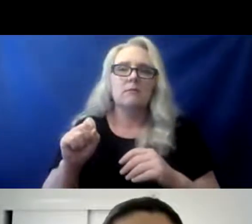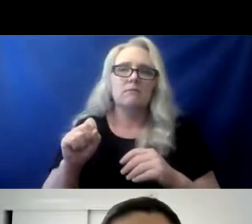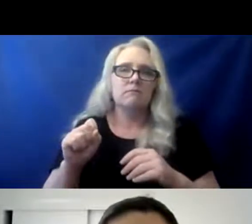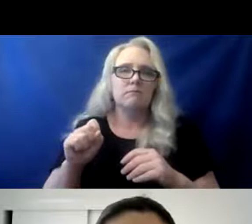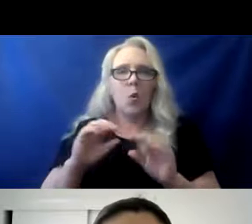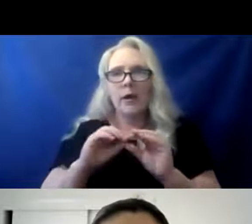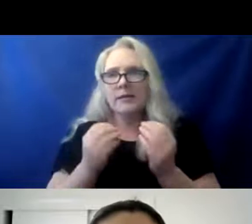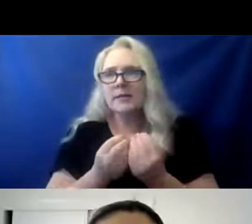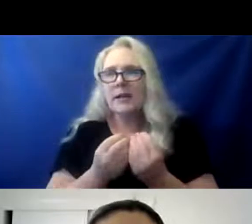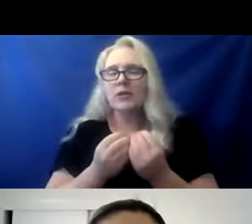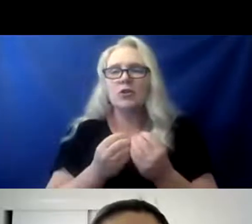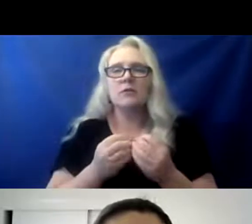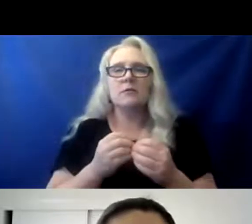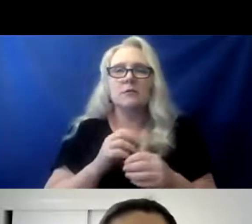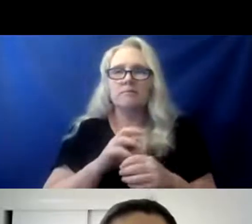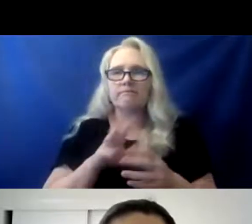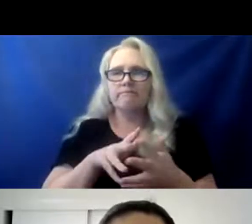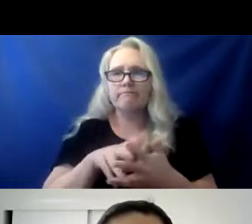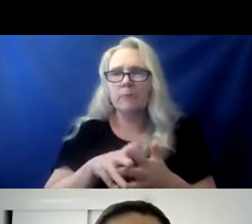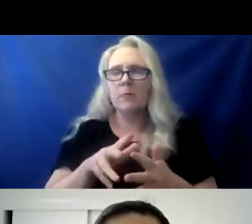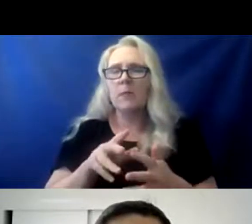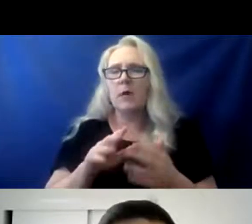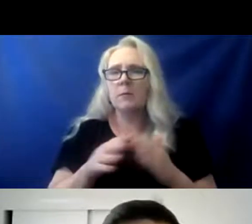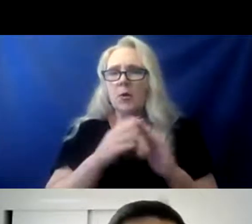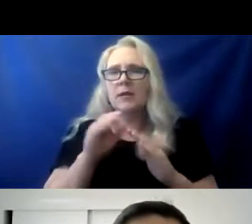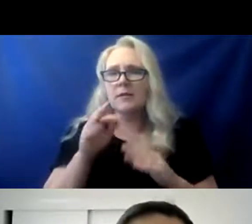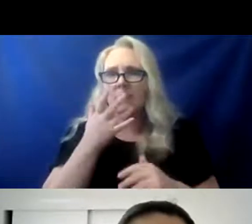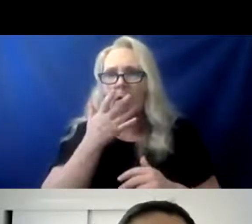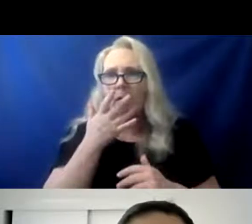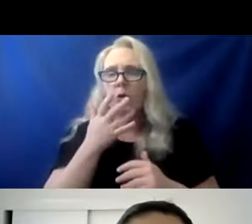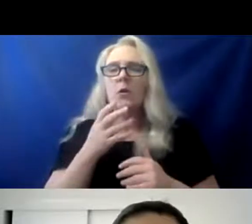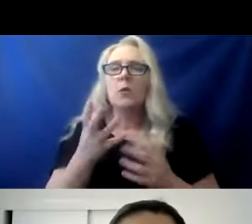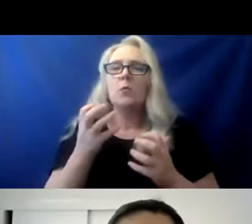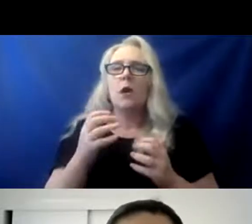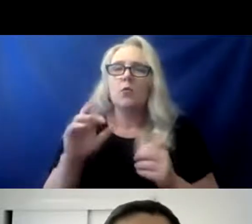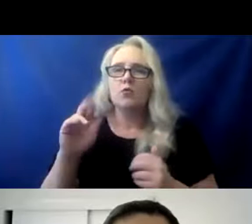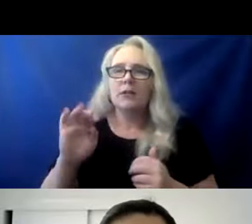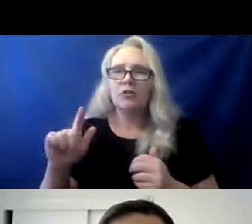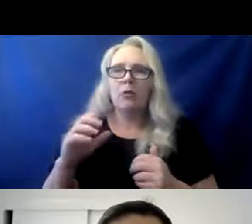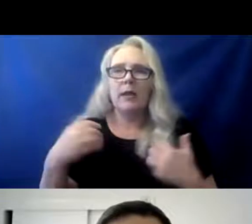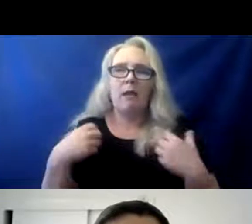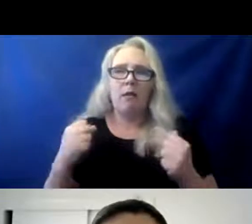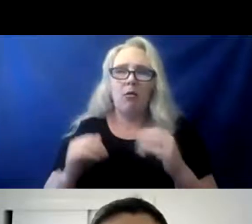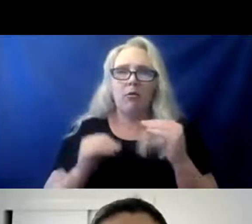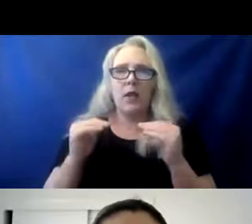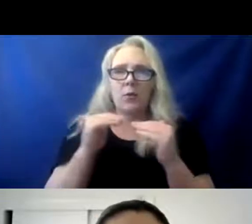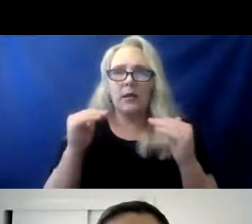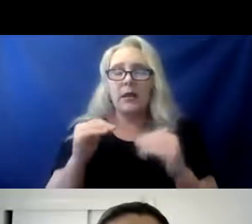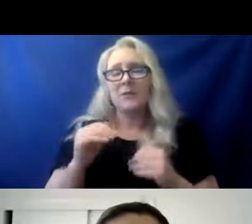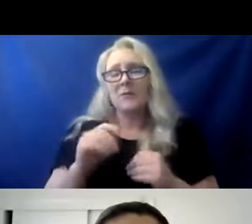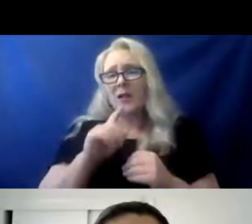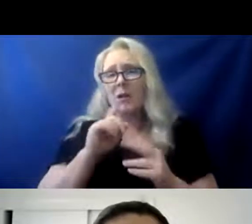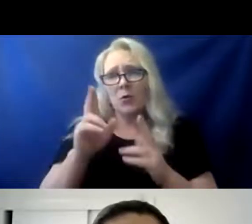embedded in communities of color and working to advance racial equity and health equity. And I think really honored to be a part of